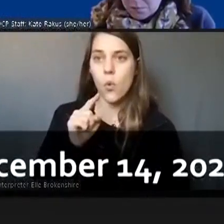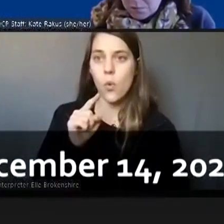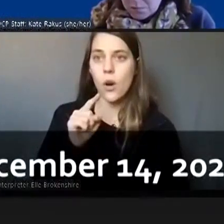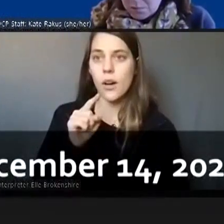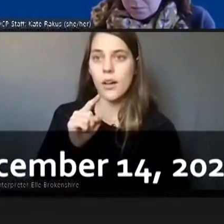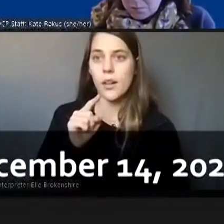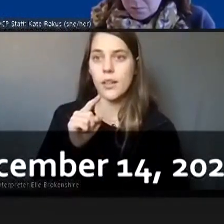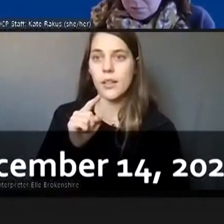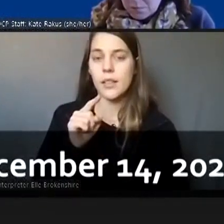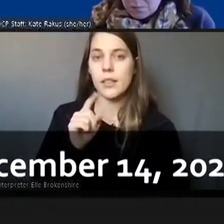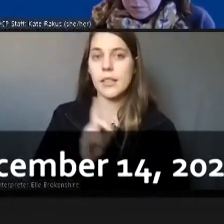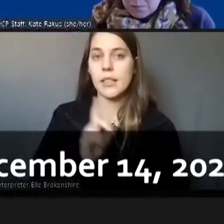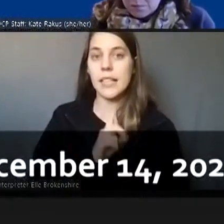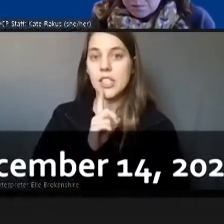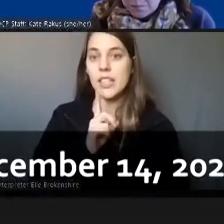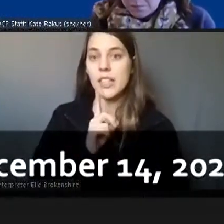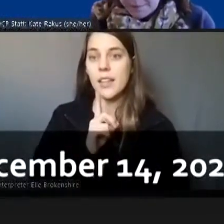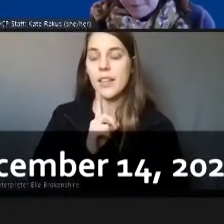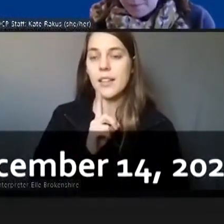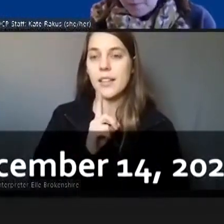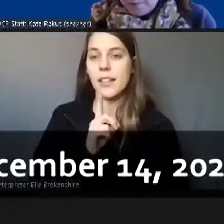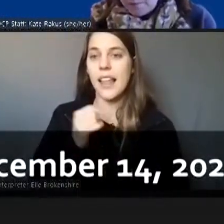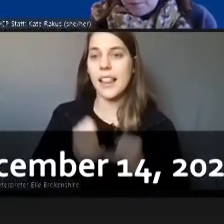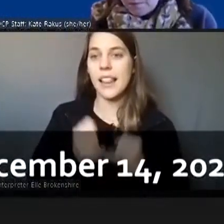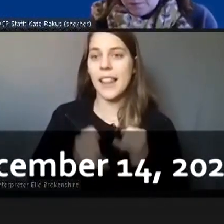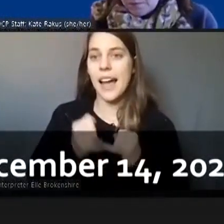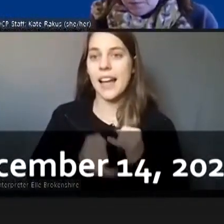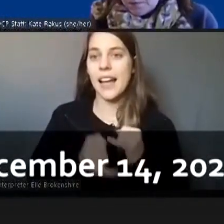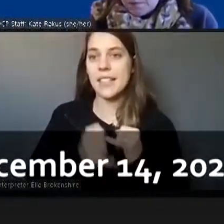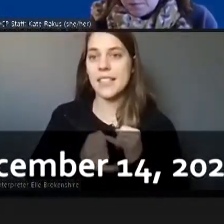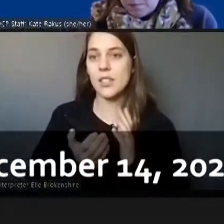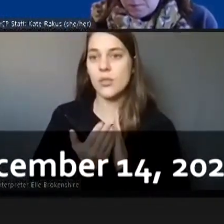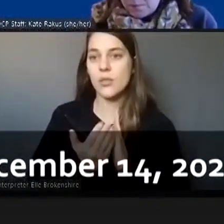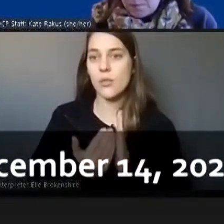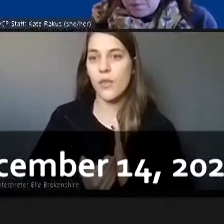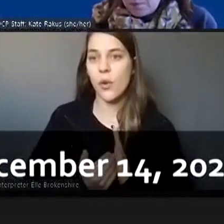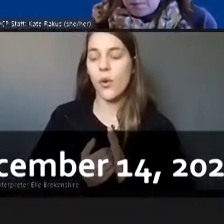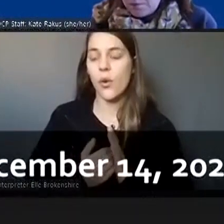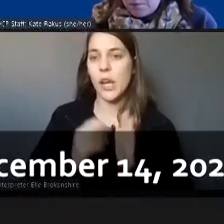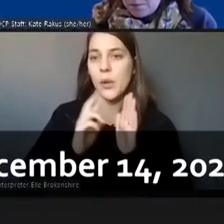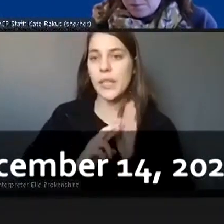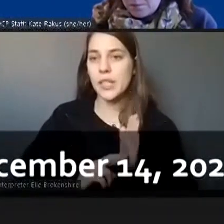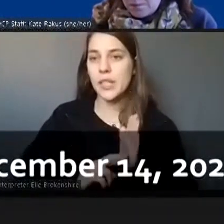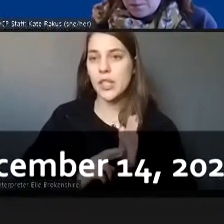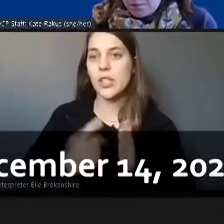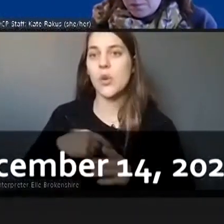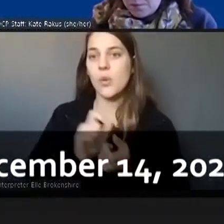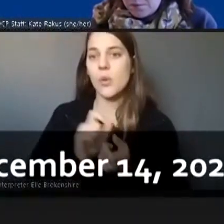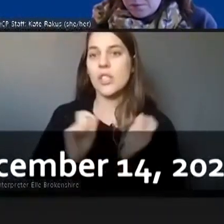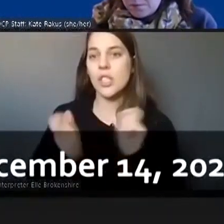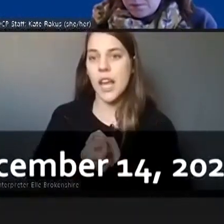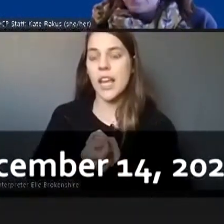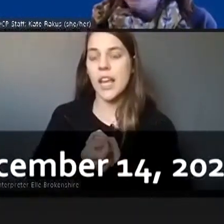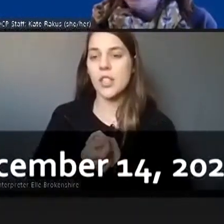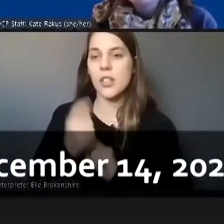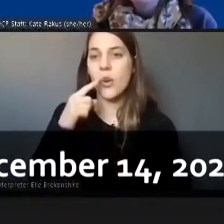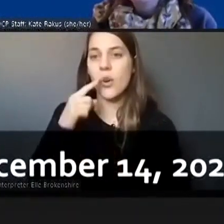actually in the last round of research that we did on the zoning board, we made this change for HVAC